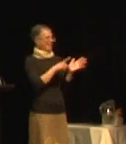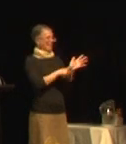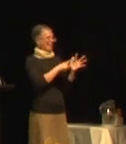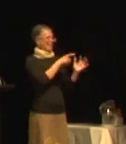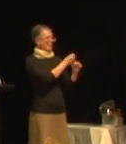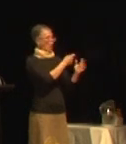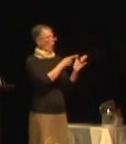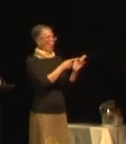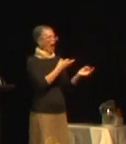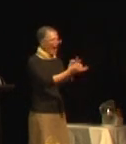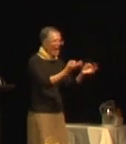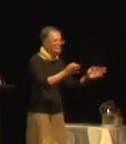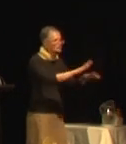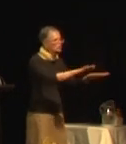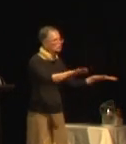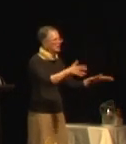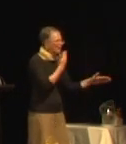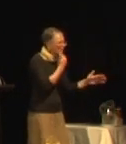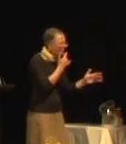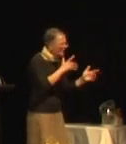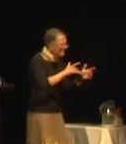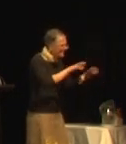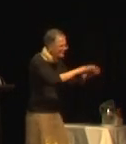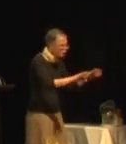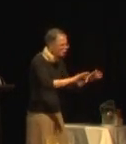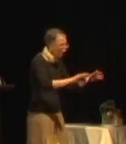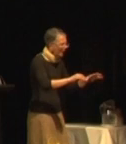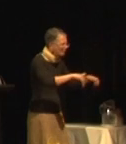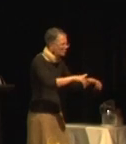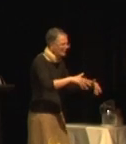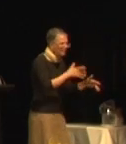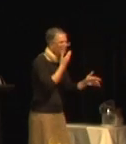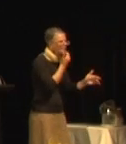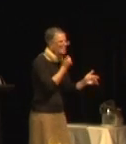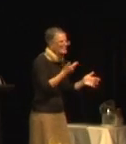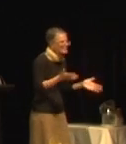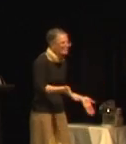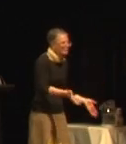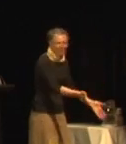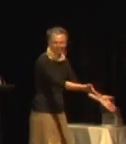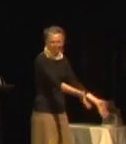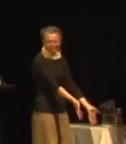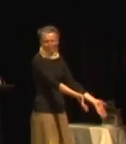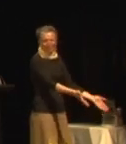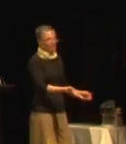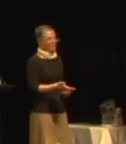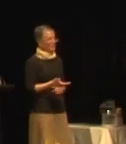me. So these were awesome kids. I blurred out their faces a little bit, which they may look a little funny that way.